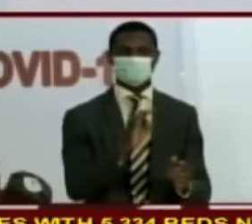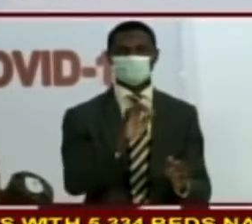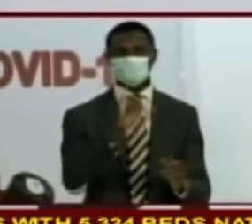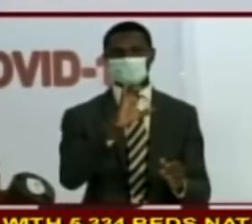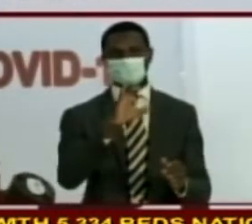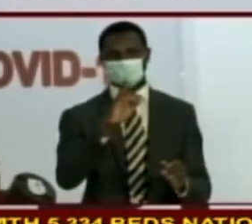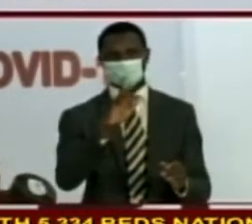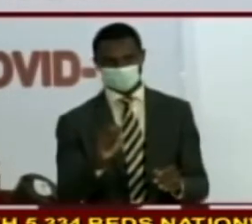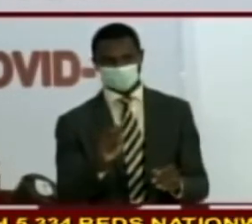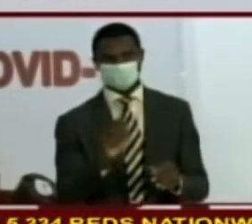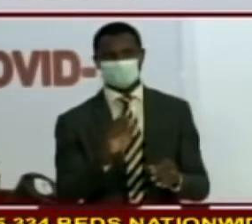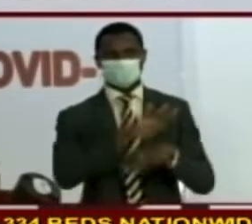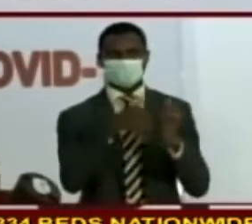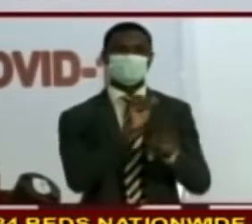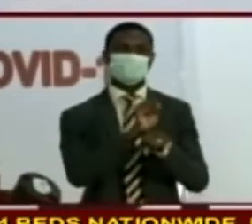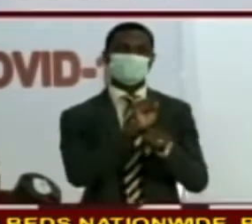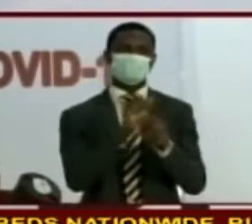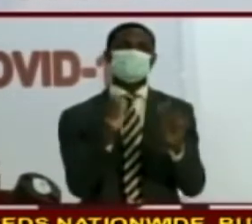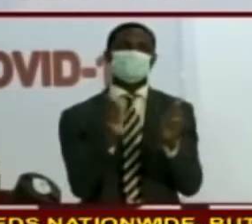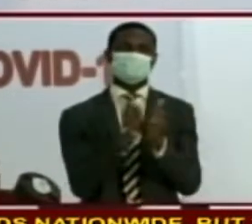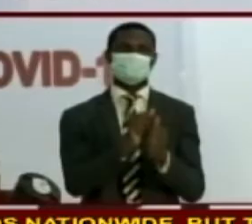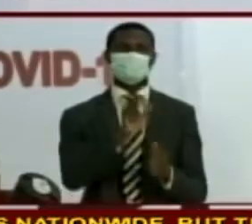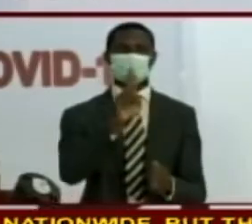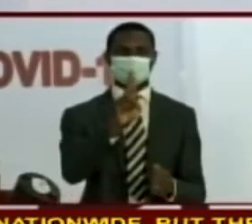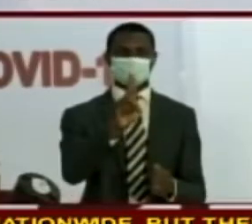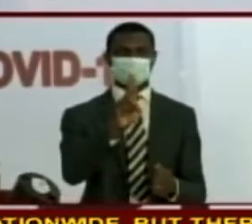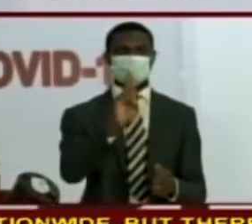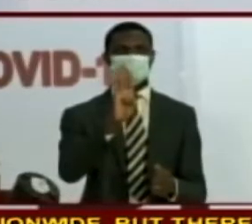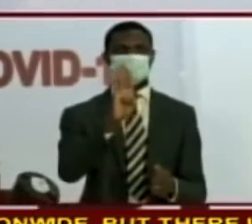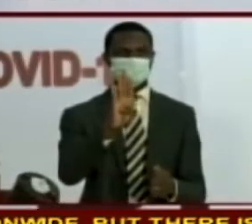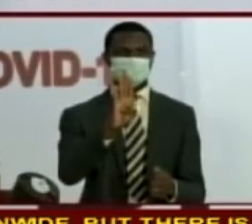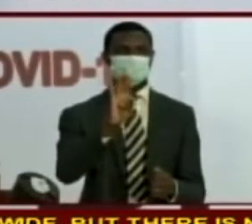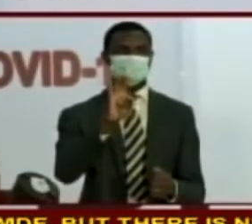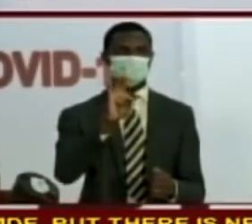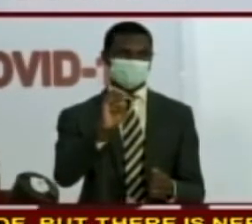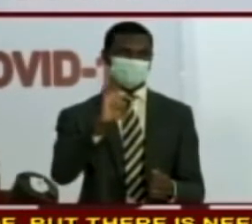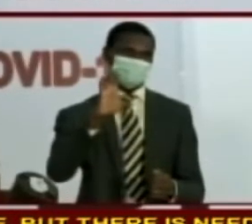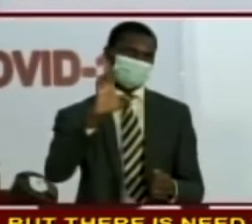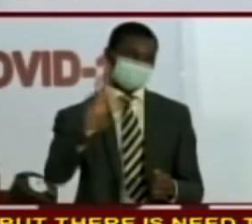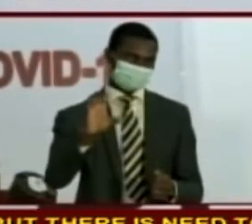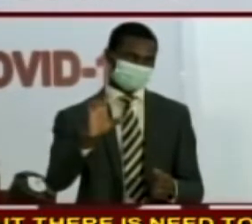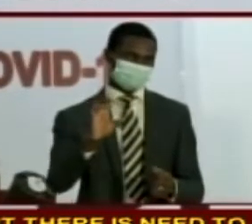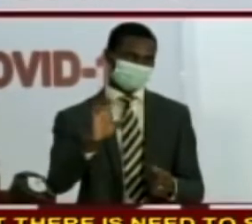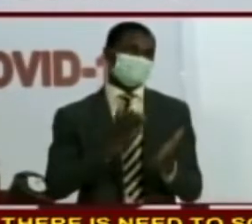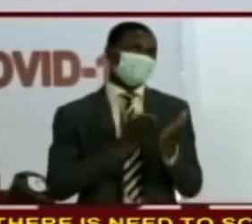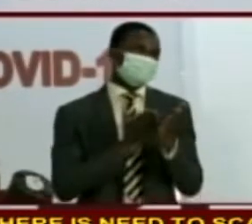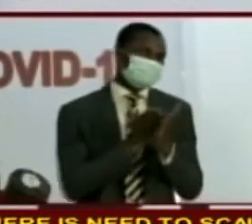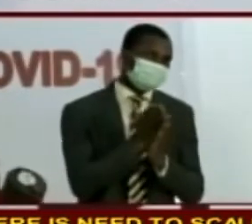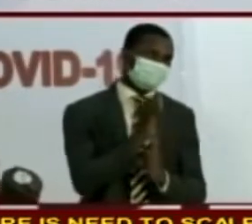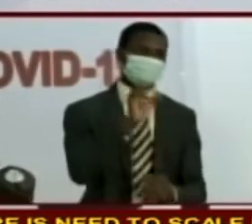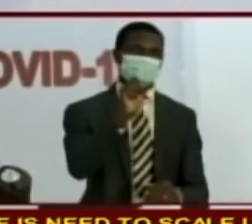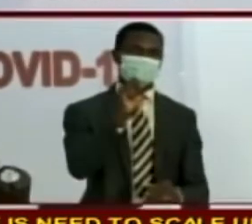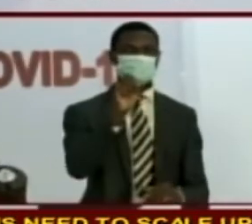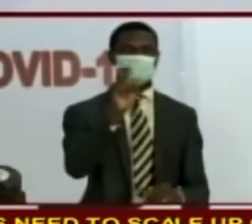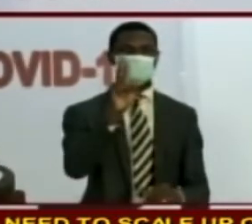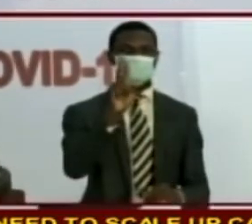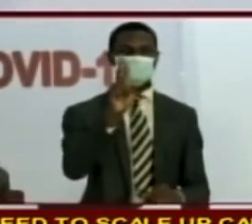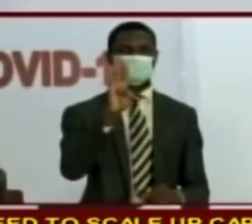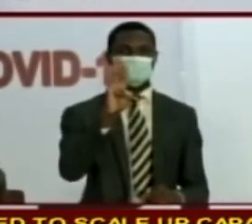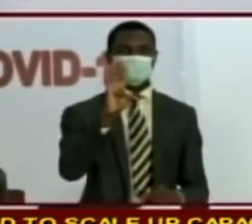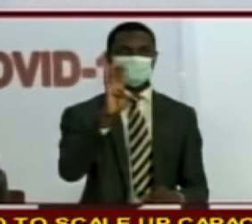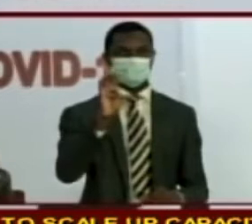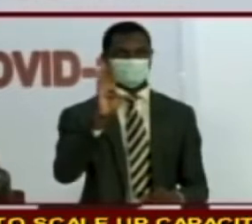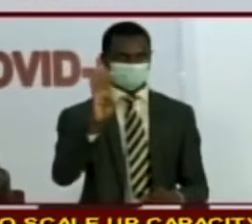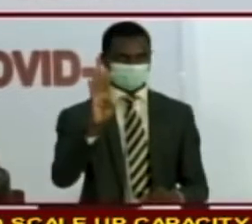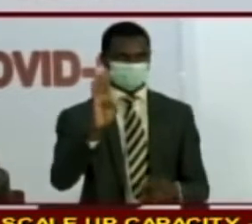with the Universal Basic Education Commission via the SUBEBs to give us a feedback as to what it is